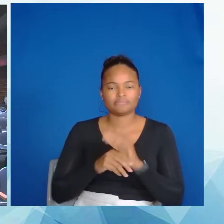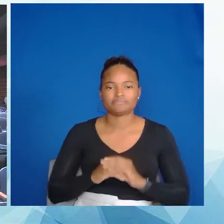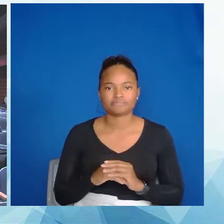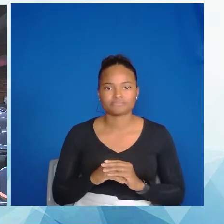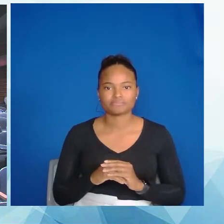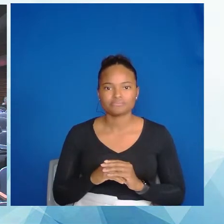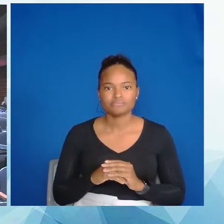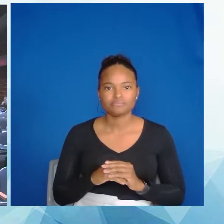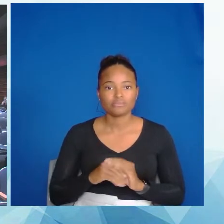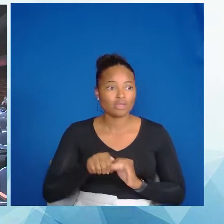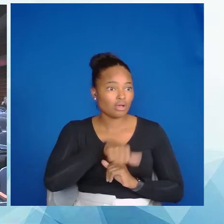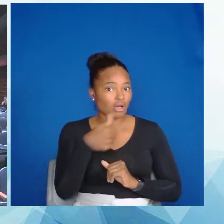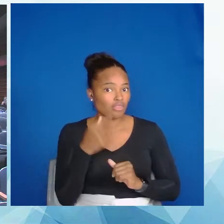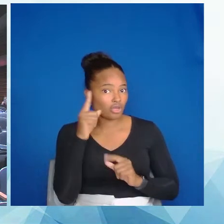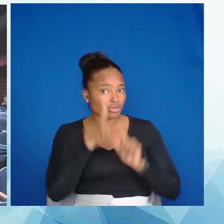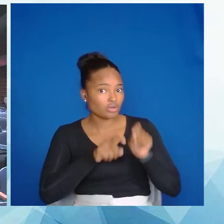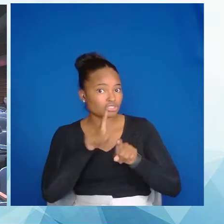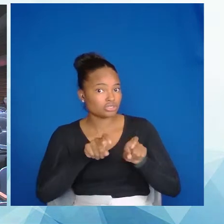Any other questions?